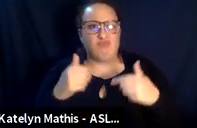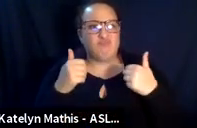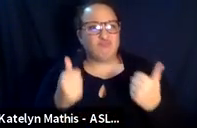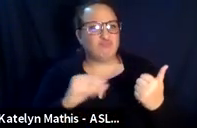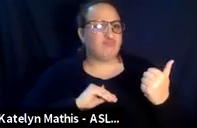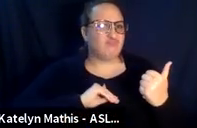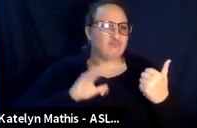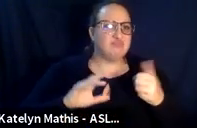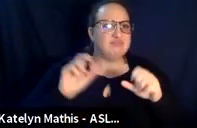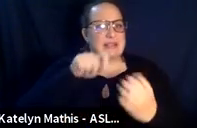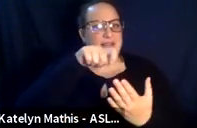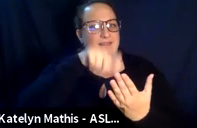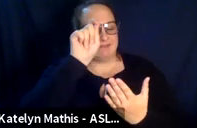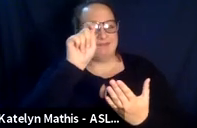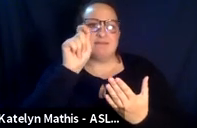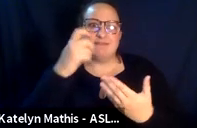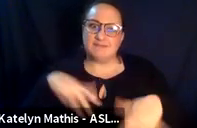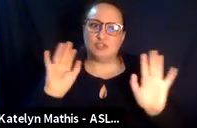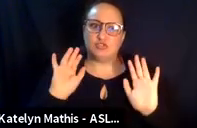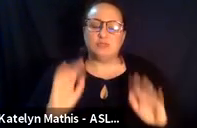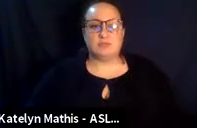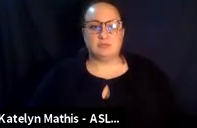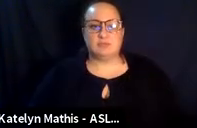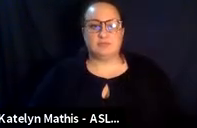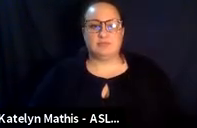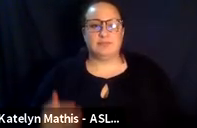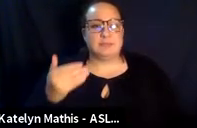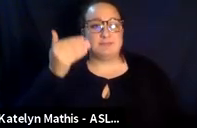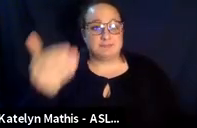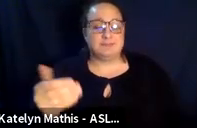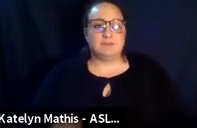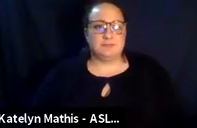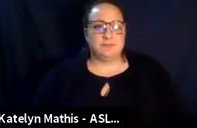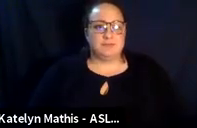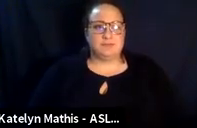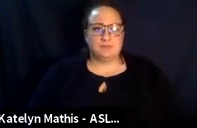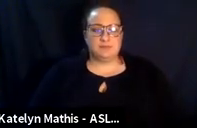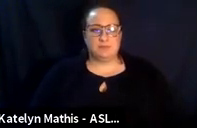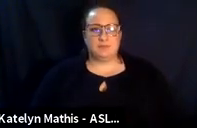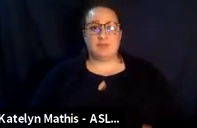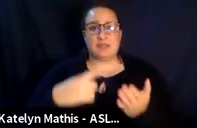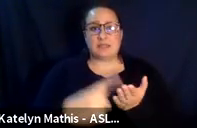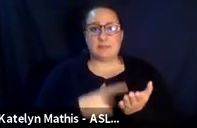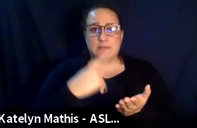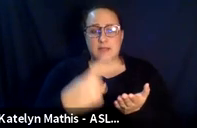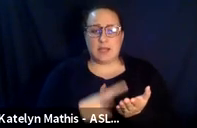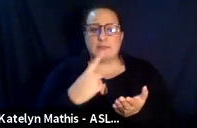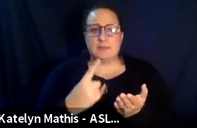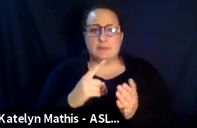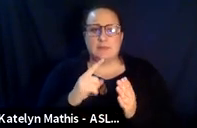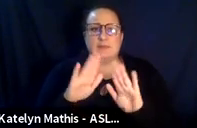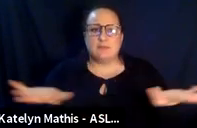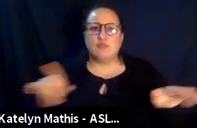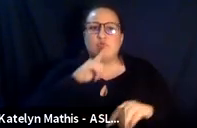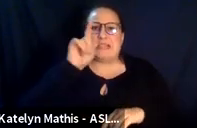did it. I'm going to go on to the next one. Sometimes kids really need